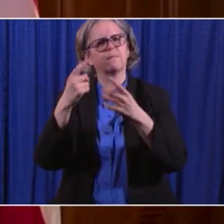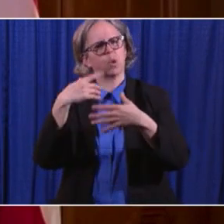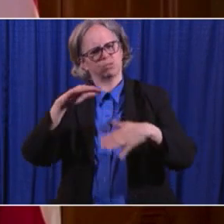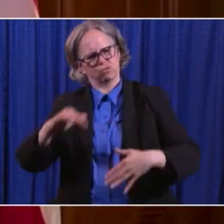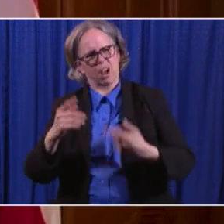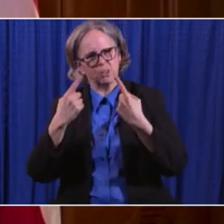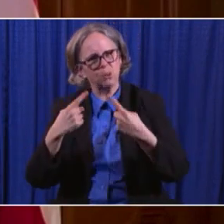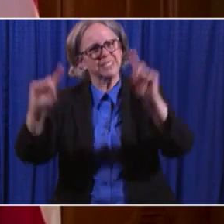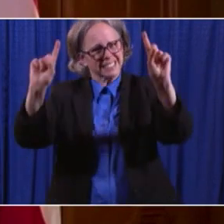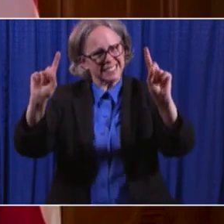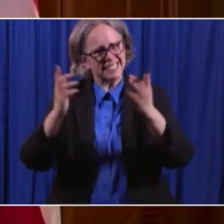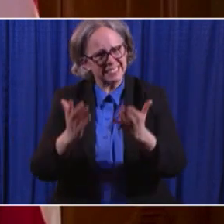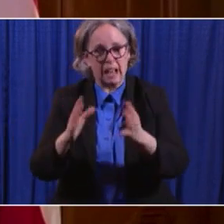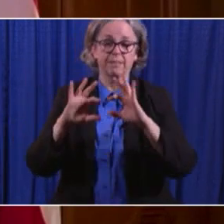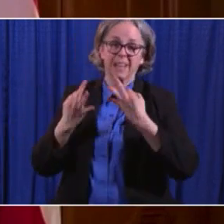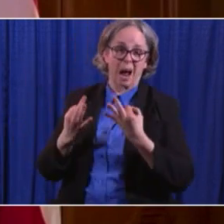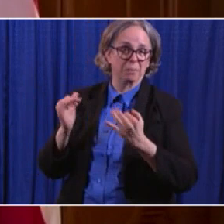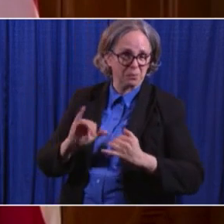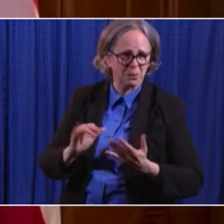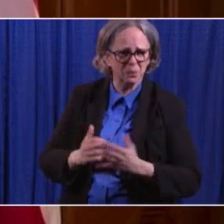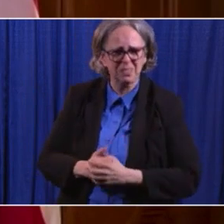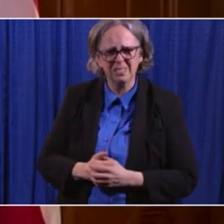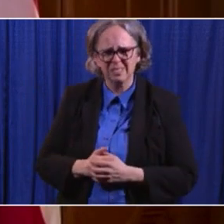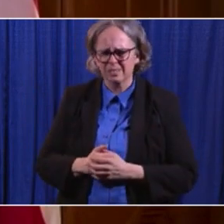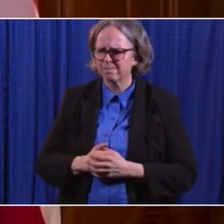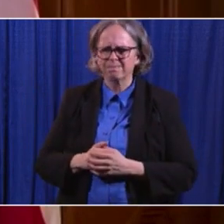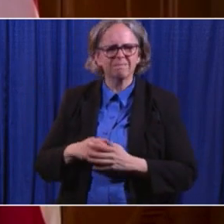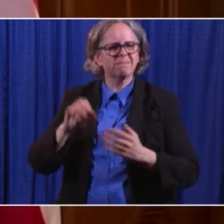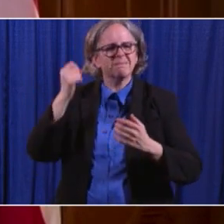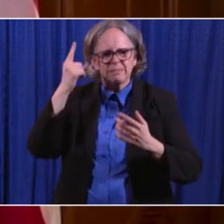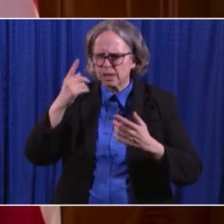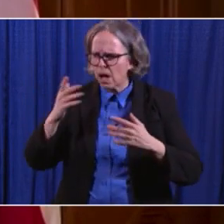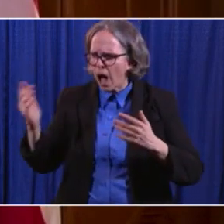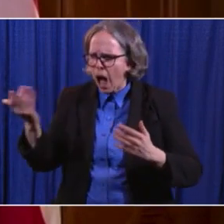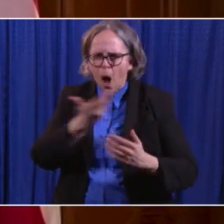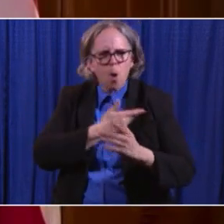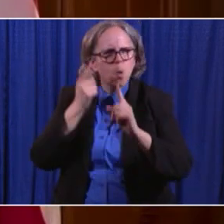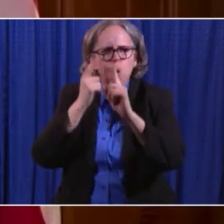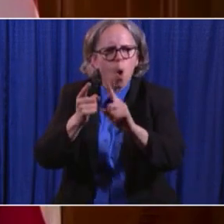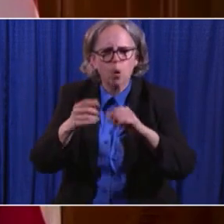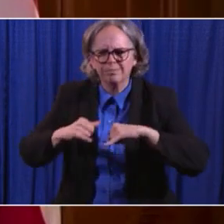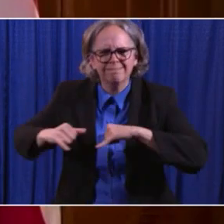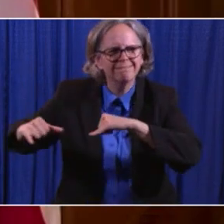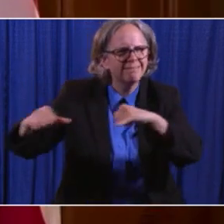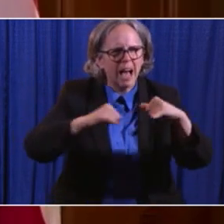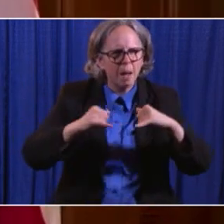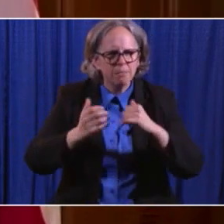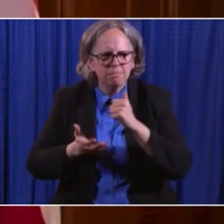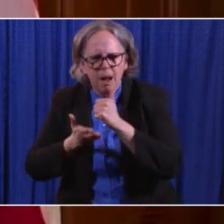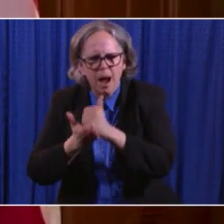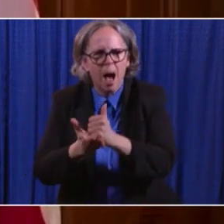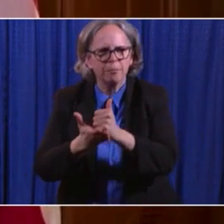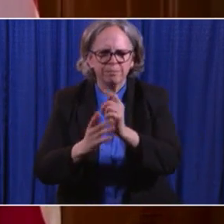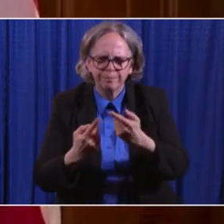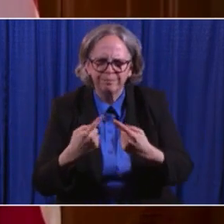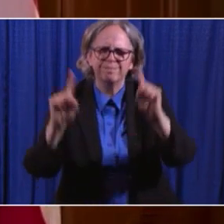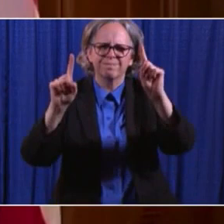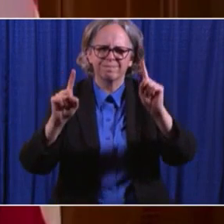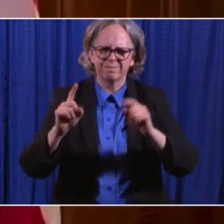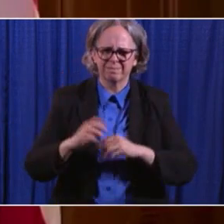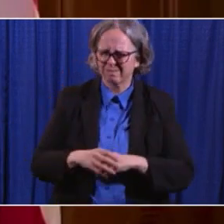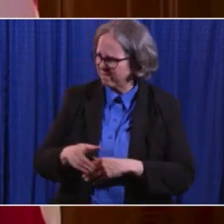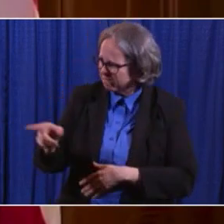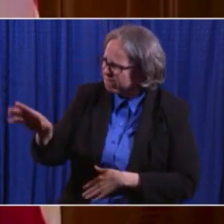kind of on the same page. So maybe you could just talk a little bit about how you think, the Ohio Rise